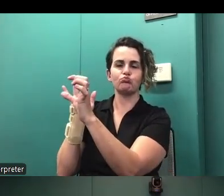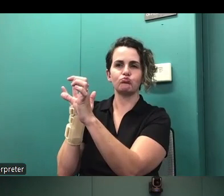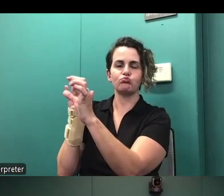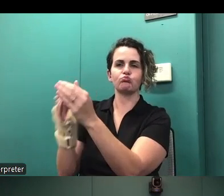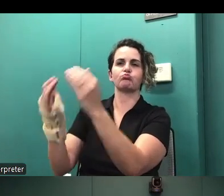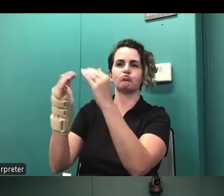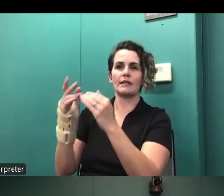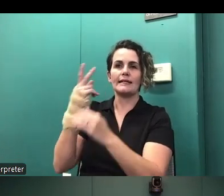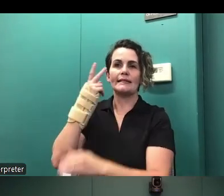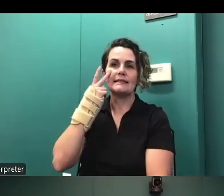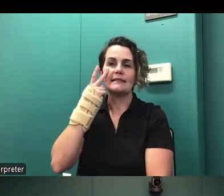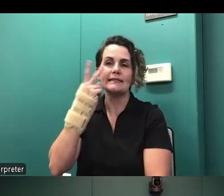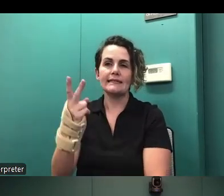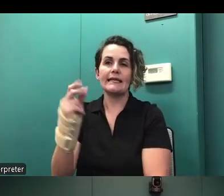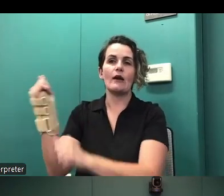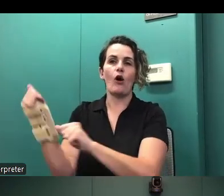And then you go to see all settings.